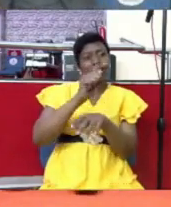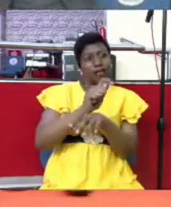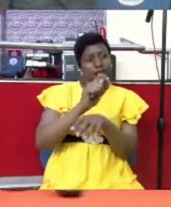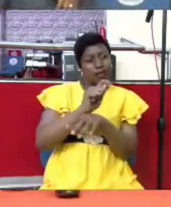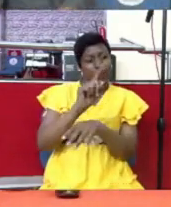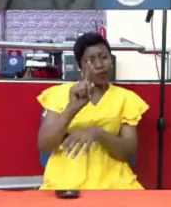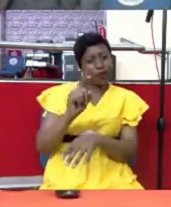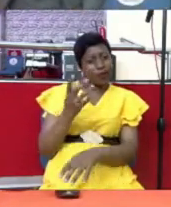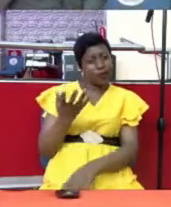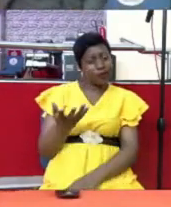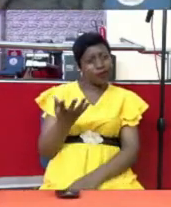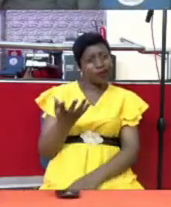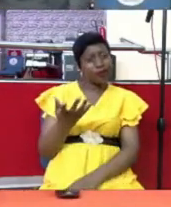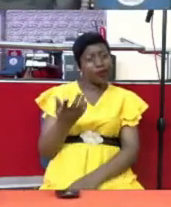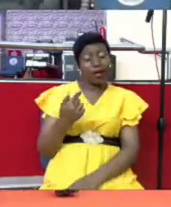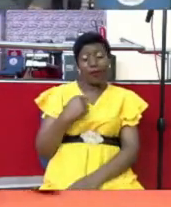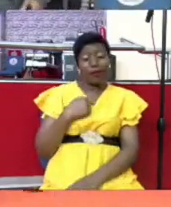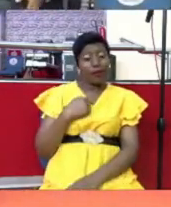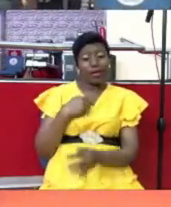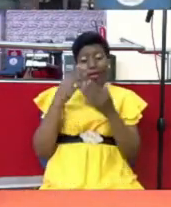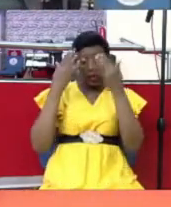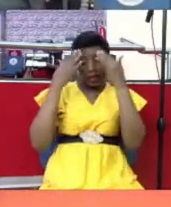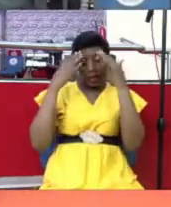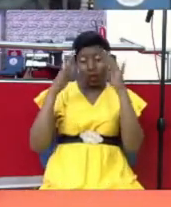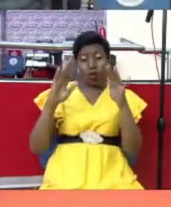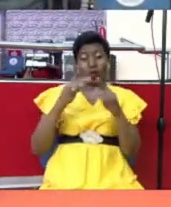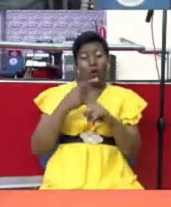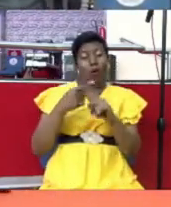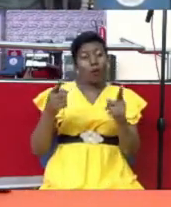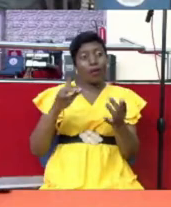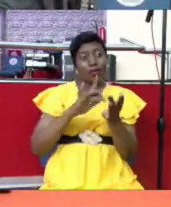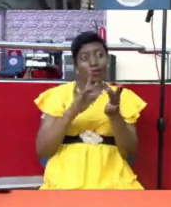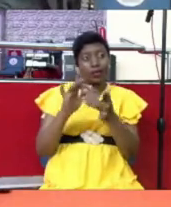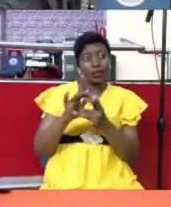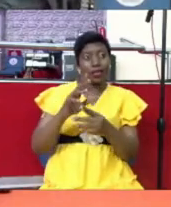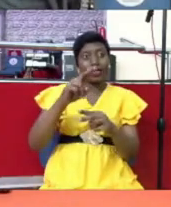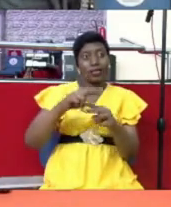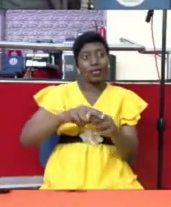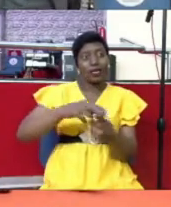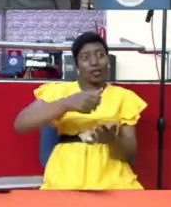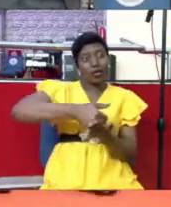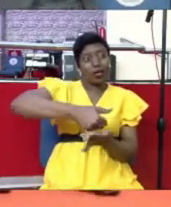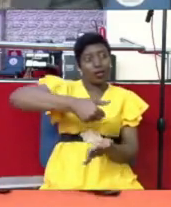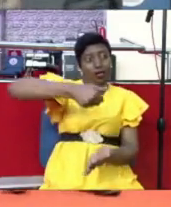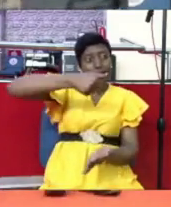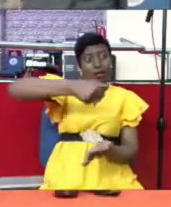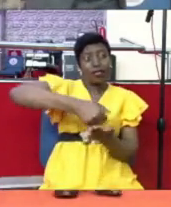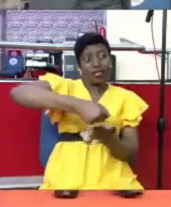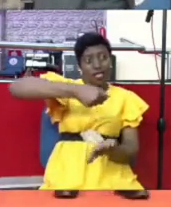I may not know, but he sat next to the treasury. The treasury is where the giving box used to